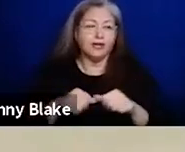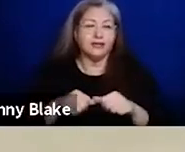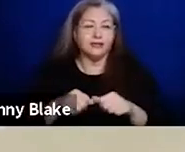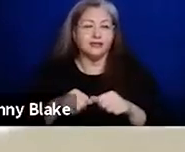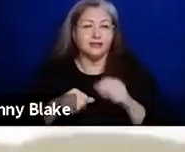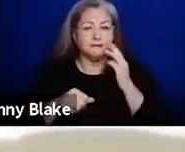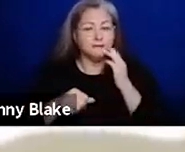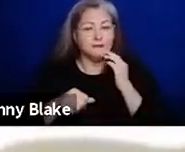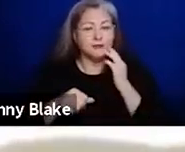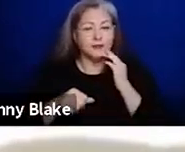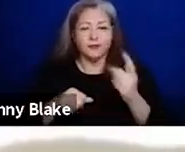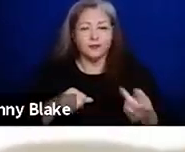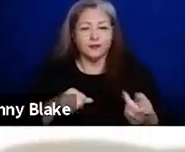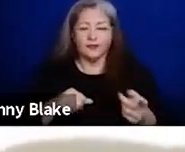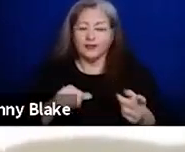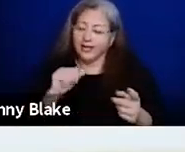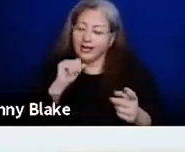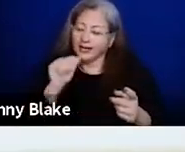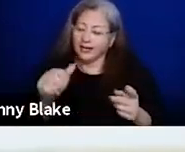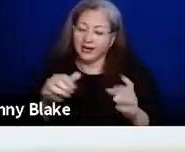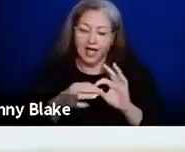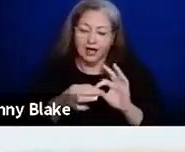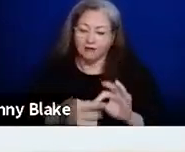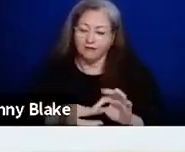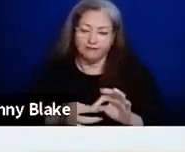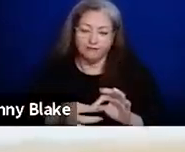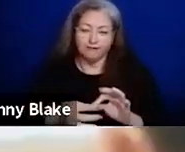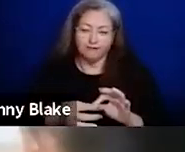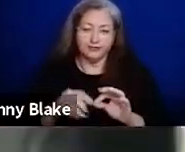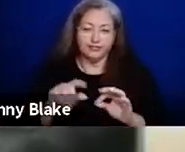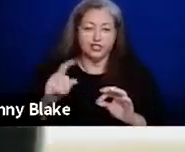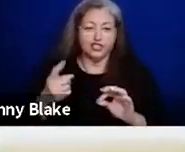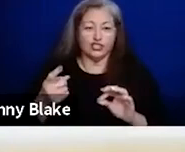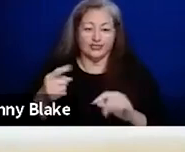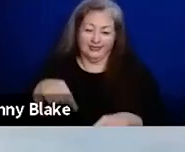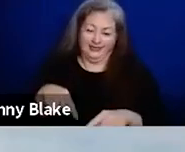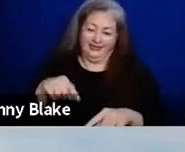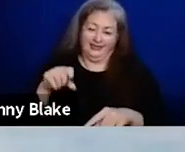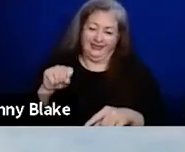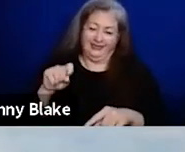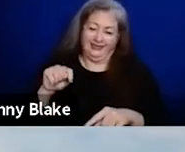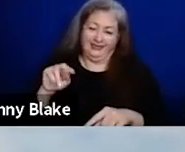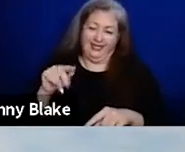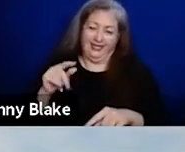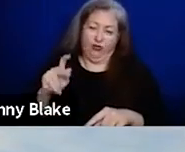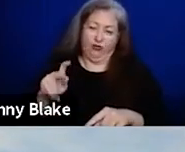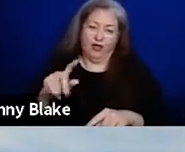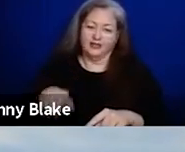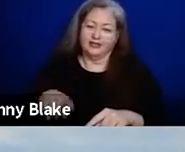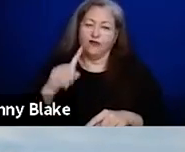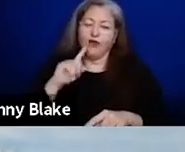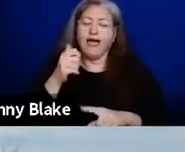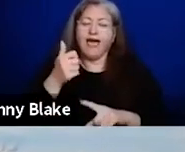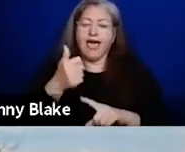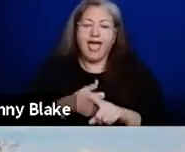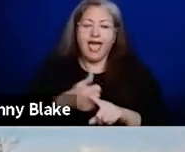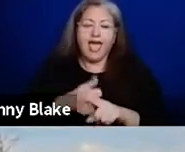It's not about just Standing Rock. It's about every place that's fighting right